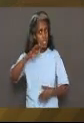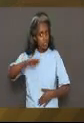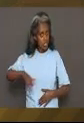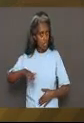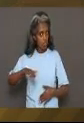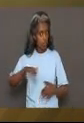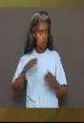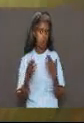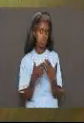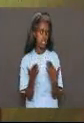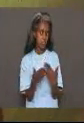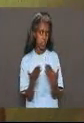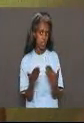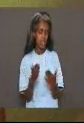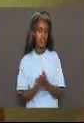be simple.